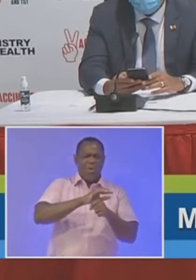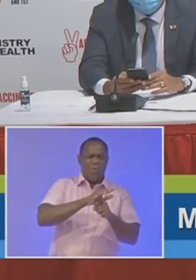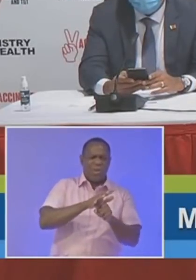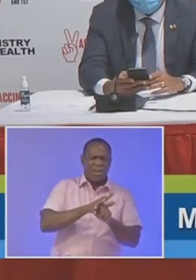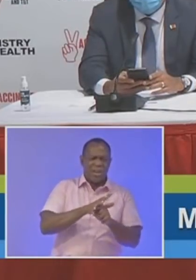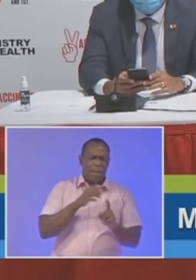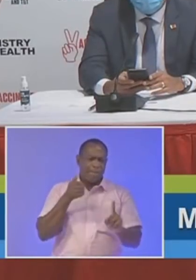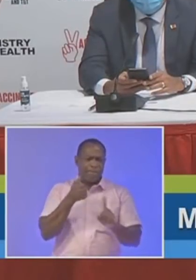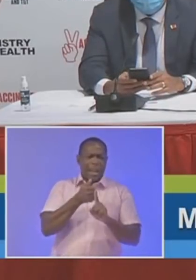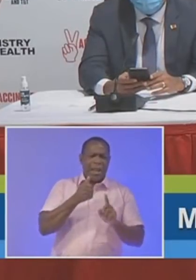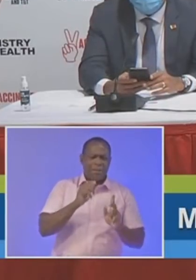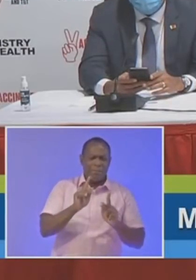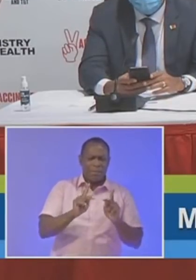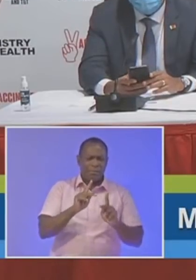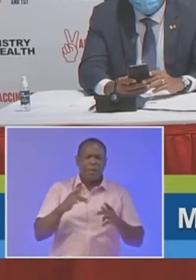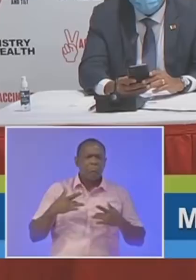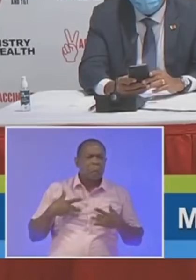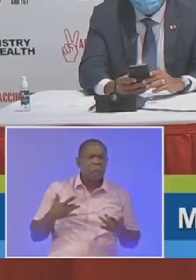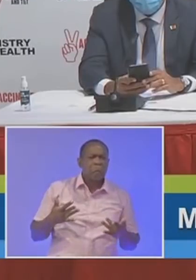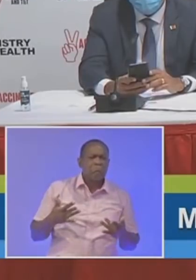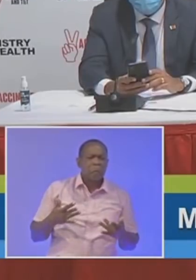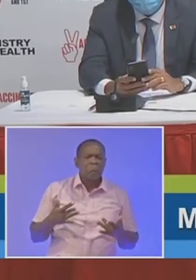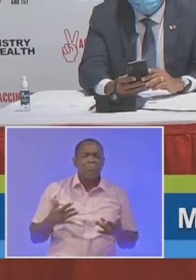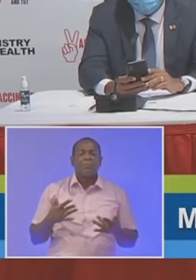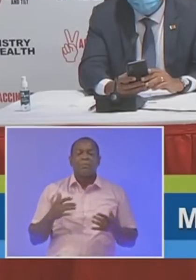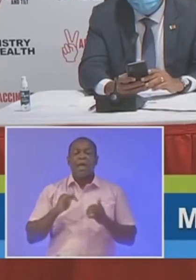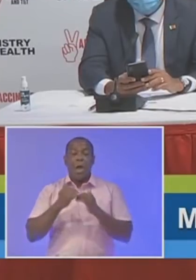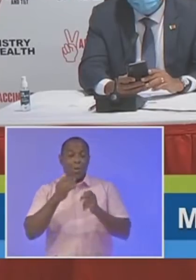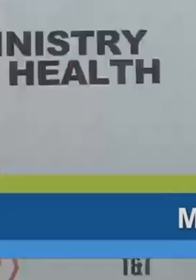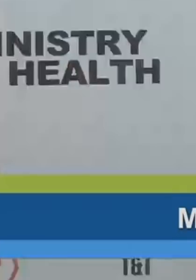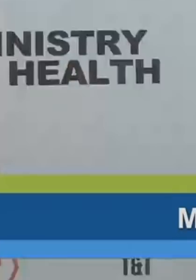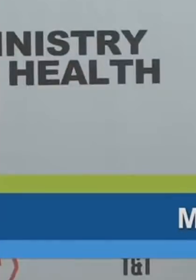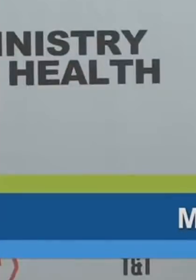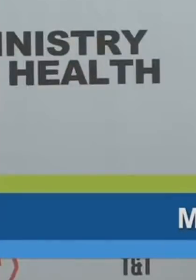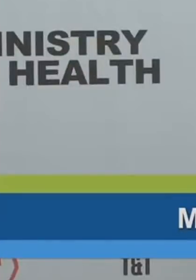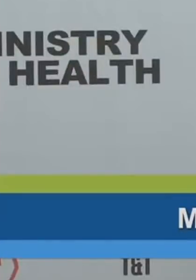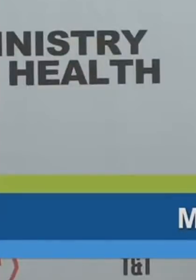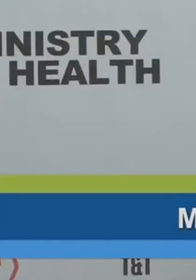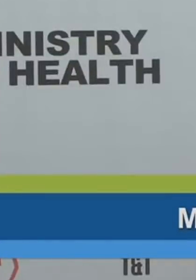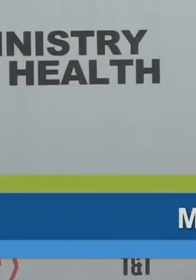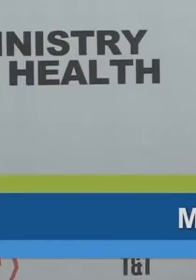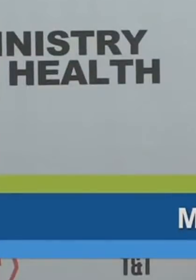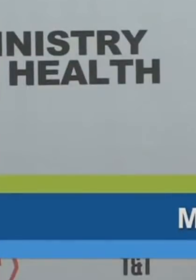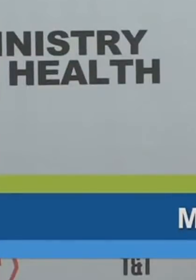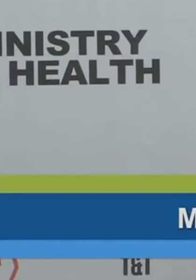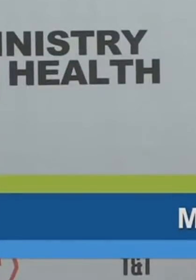that are being provided by our dedicated nursing team.